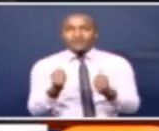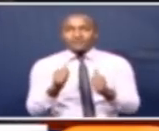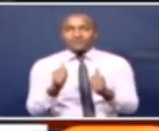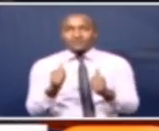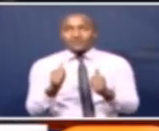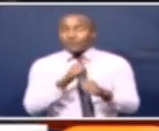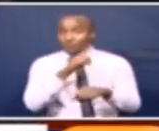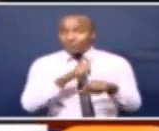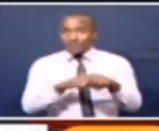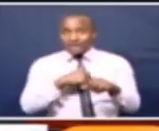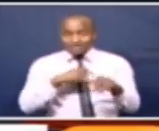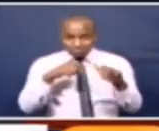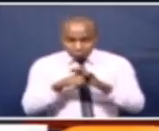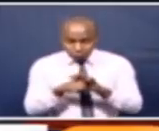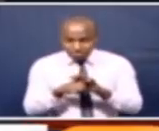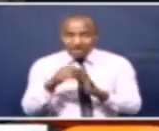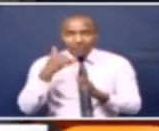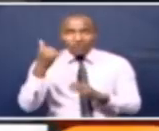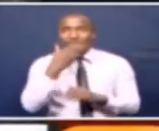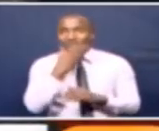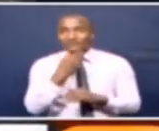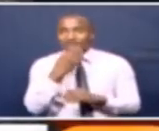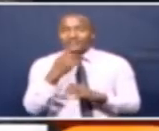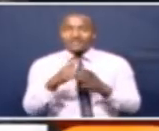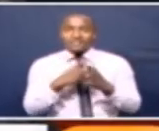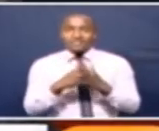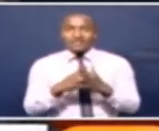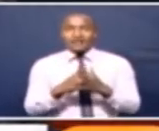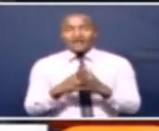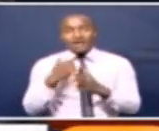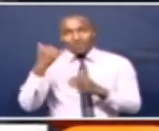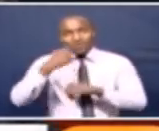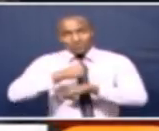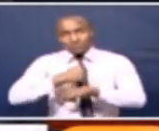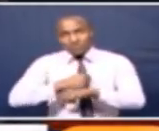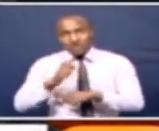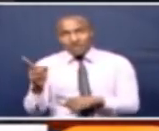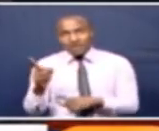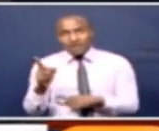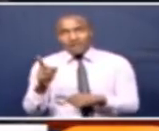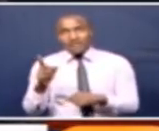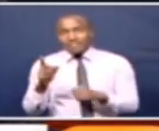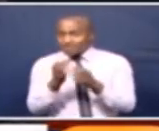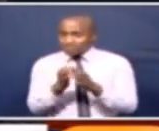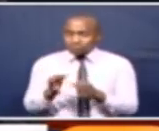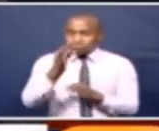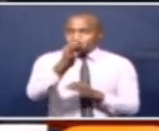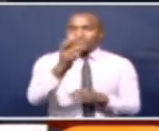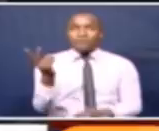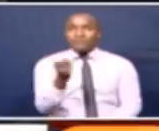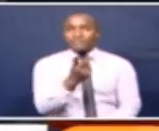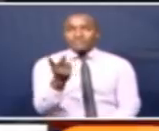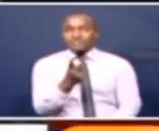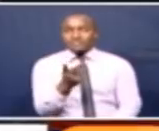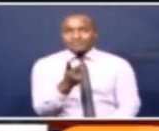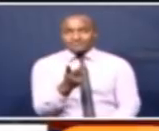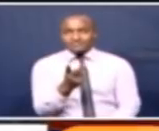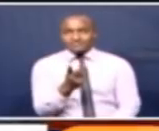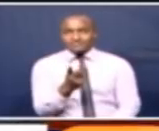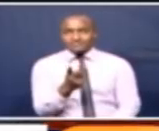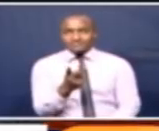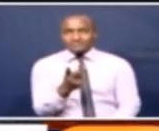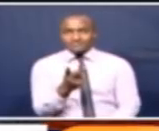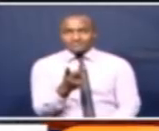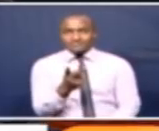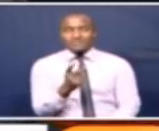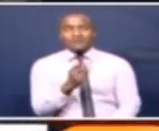I received the results, I called the father and then I called the school. And I forwarded the results to both. Now, I'm